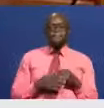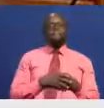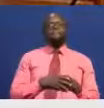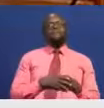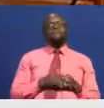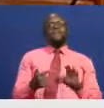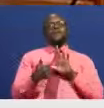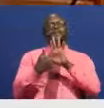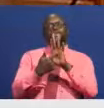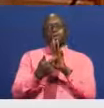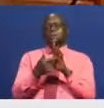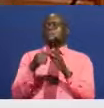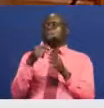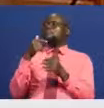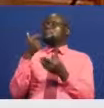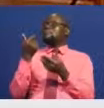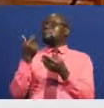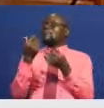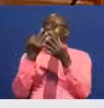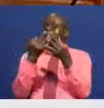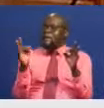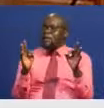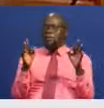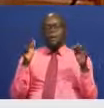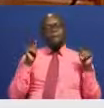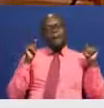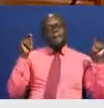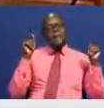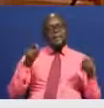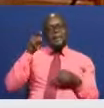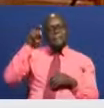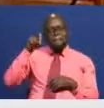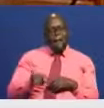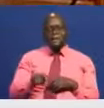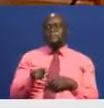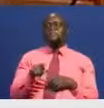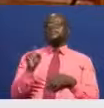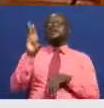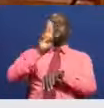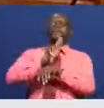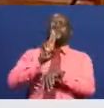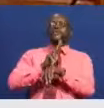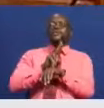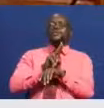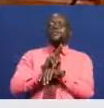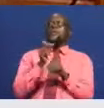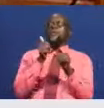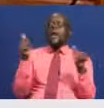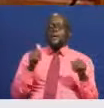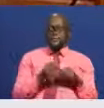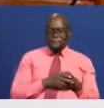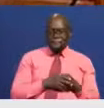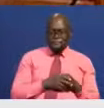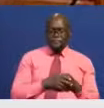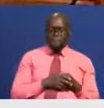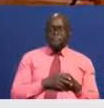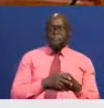to point out that the exercise of freedom of picketing should be practiced in moderation